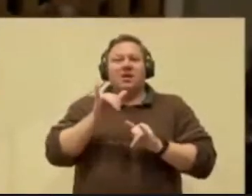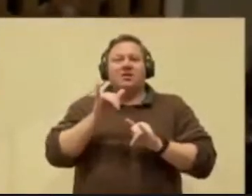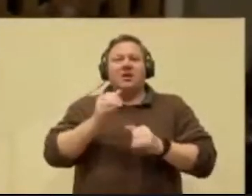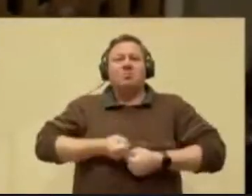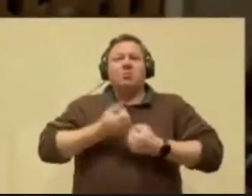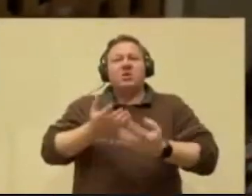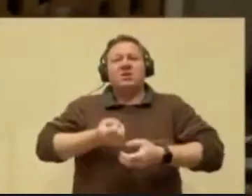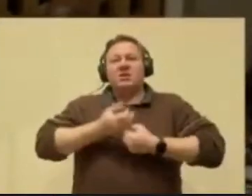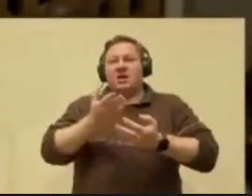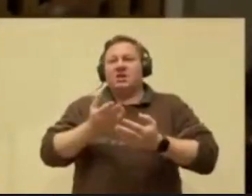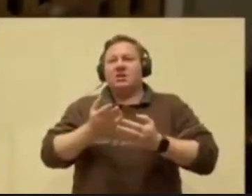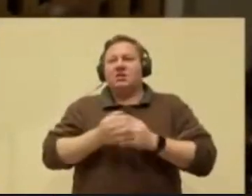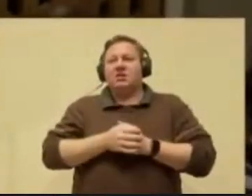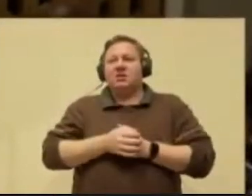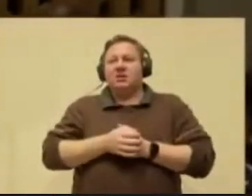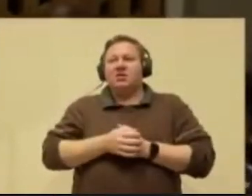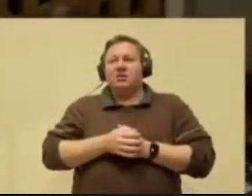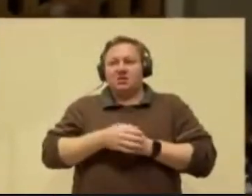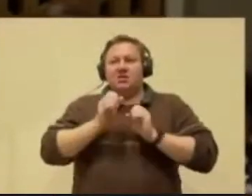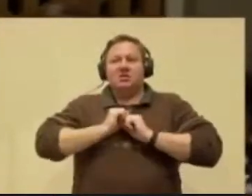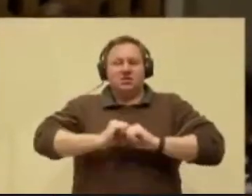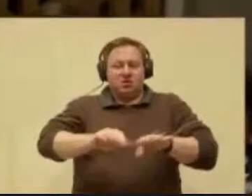her did